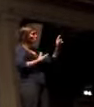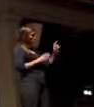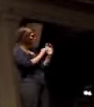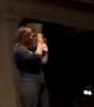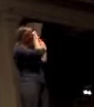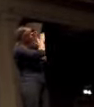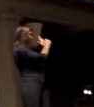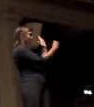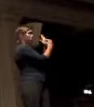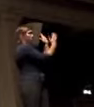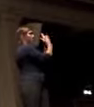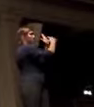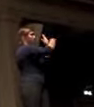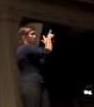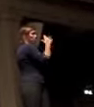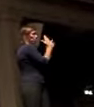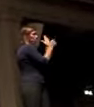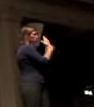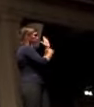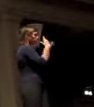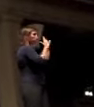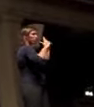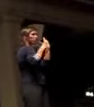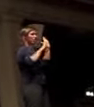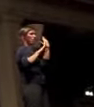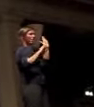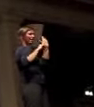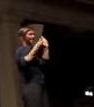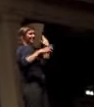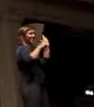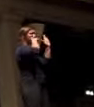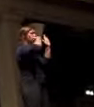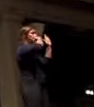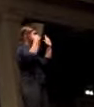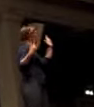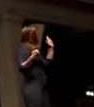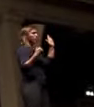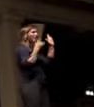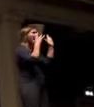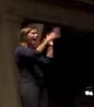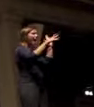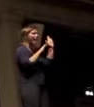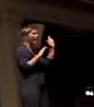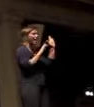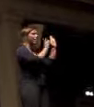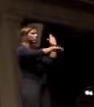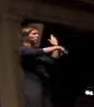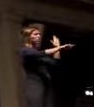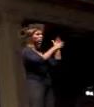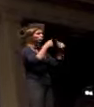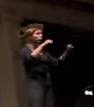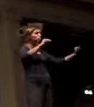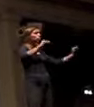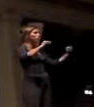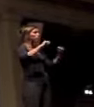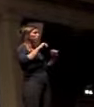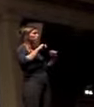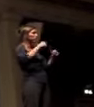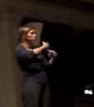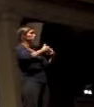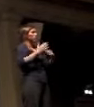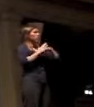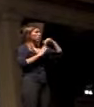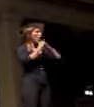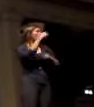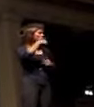scrape chubby and 16 from the backs of their throat. And I hate my friends' attempts at being comforting. You're just big boned. It's not comforting.